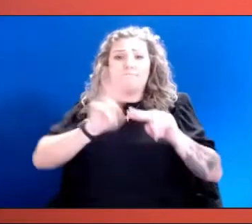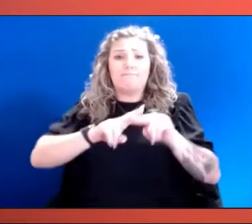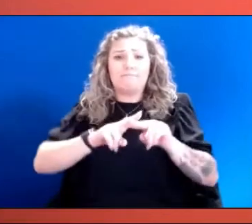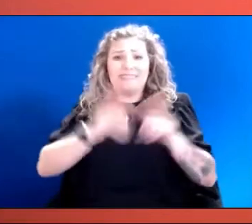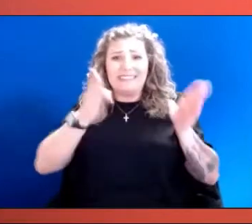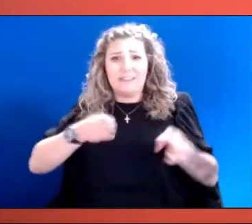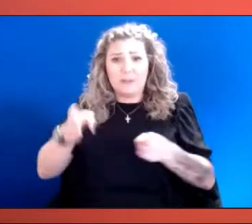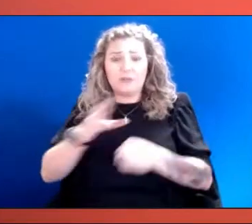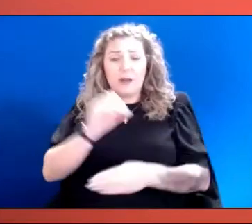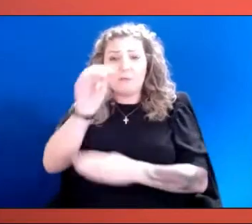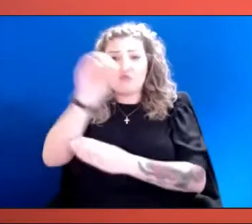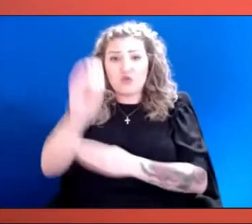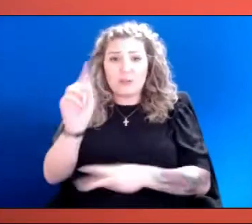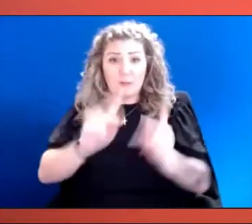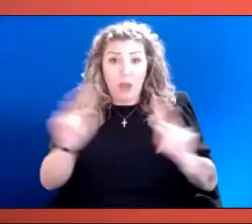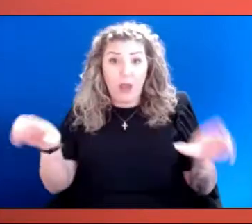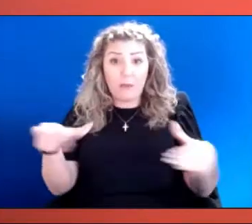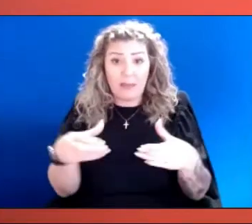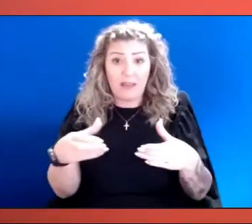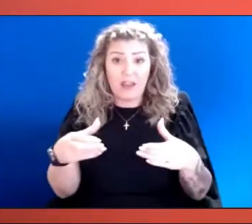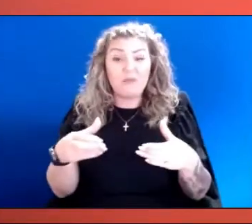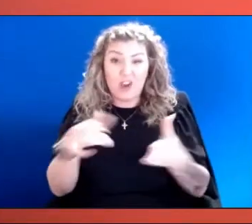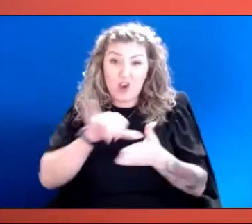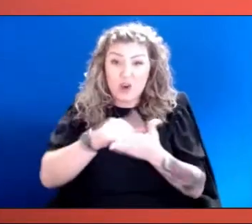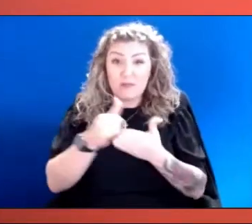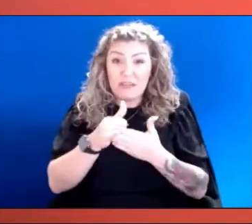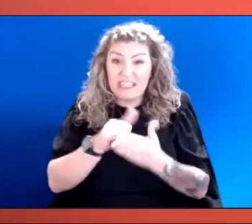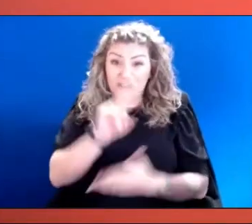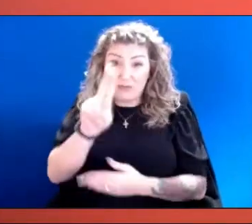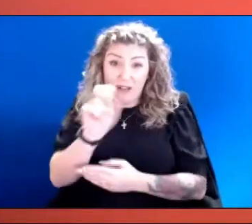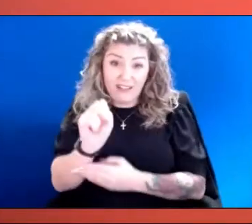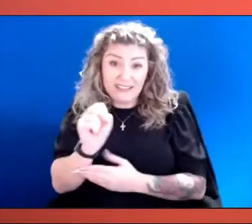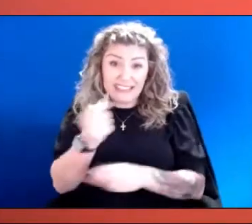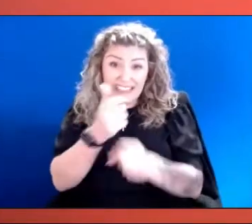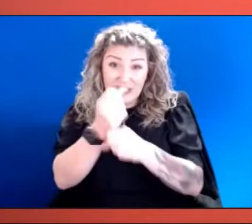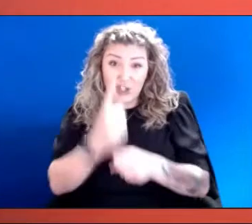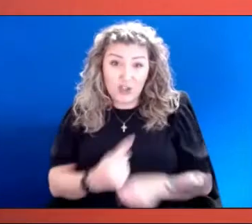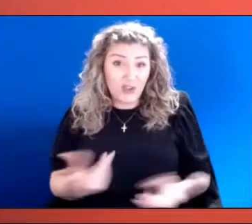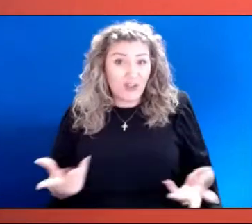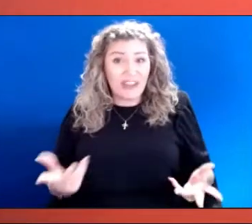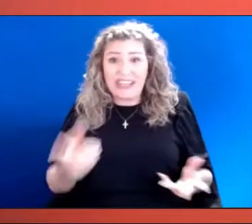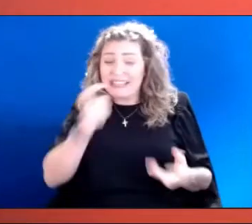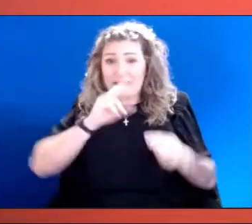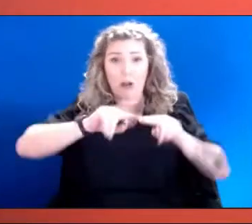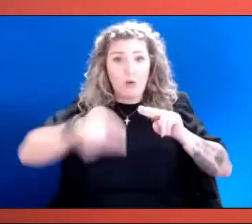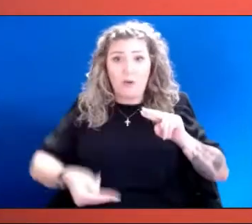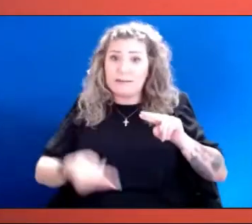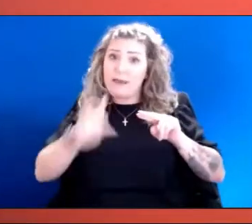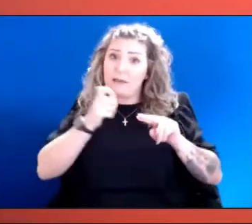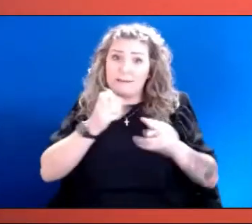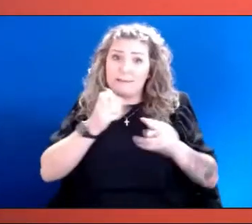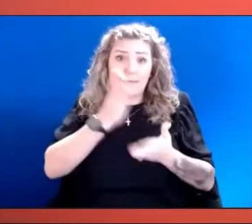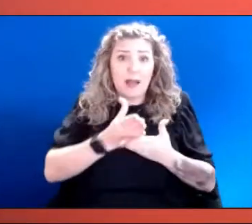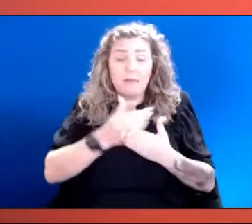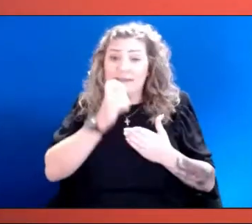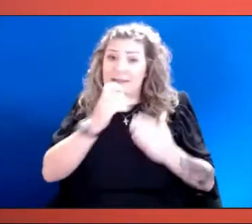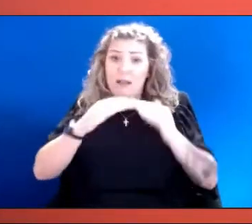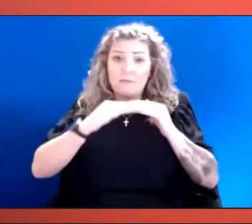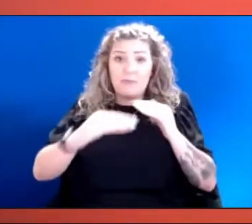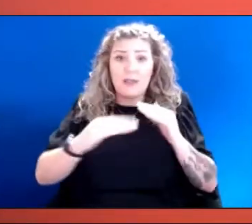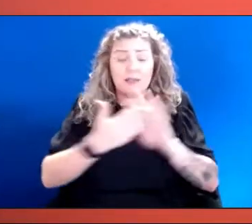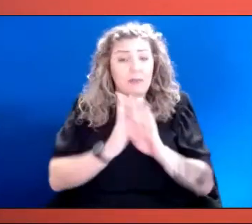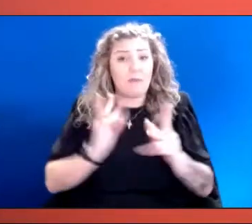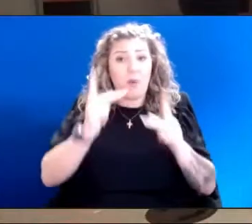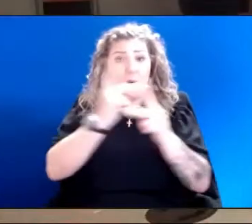the population that are obese in America every year. It's not going down, it's not going away, it's not stabilizing, it's getting worse.